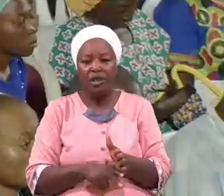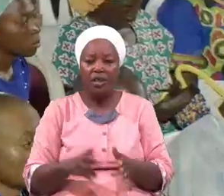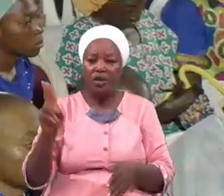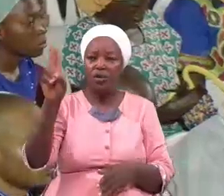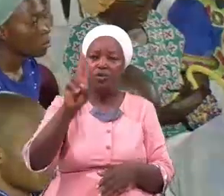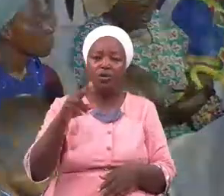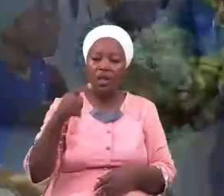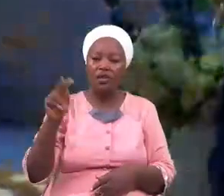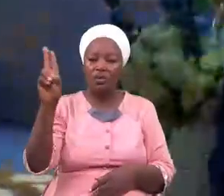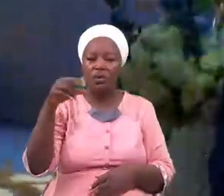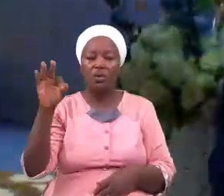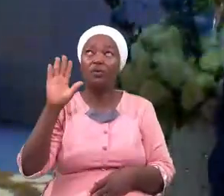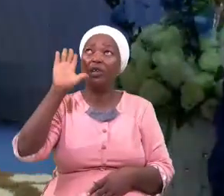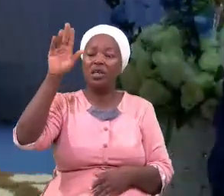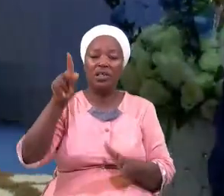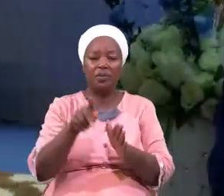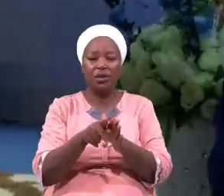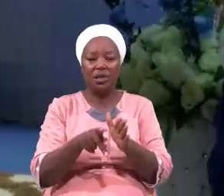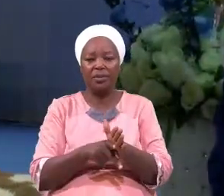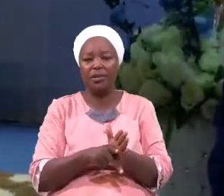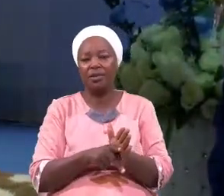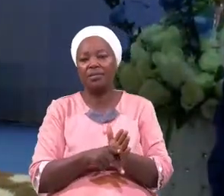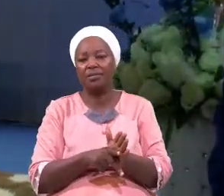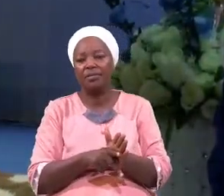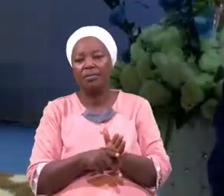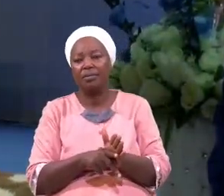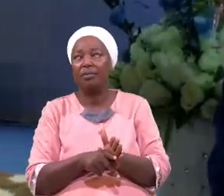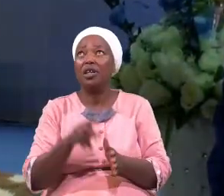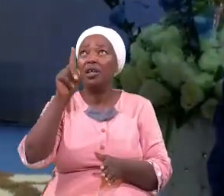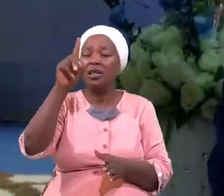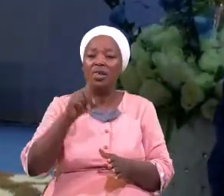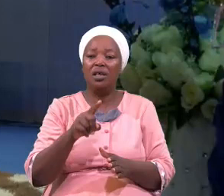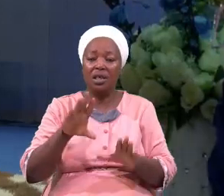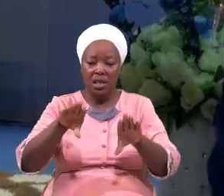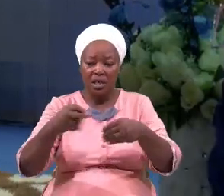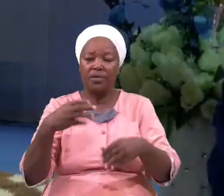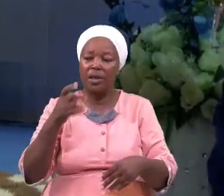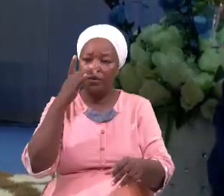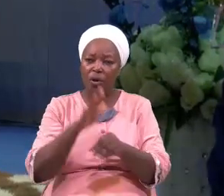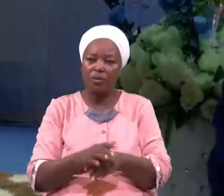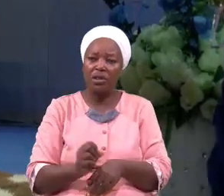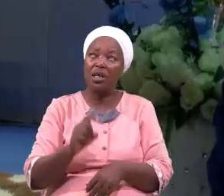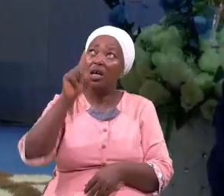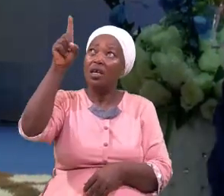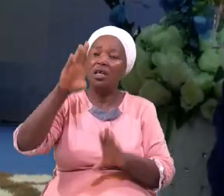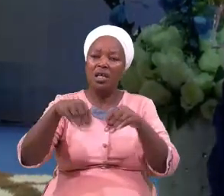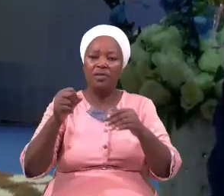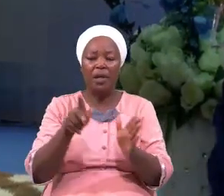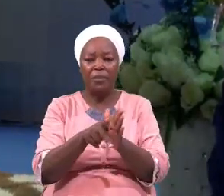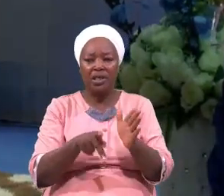Implementation of his precept. He gives the promise, he gives the